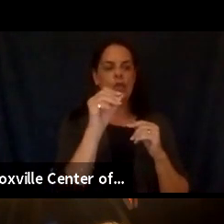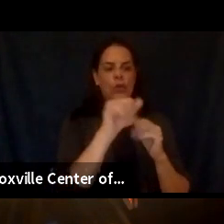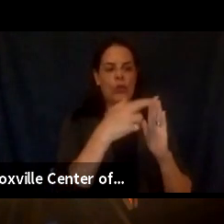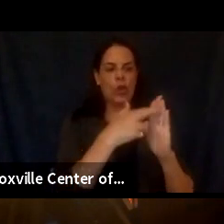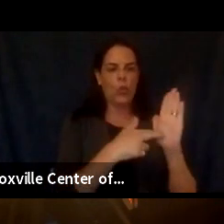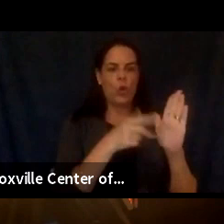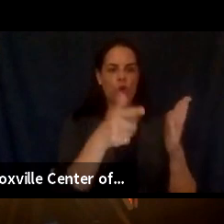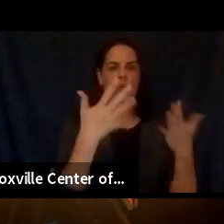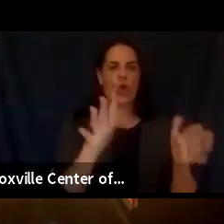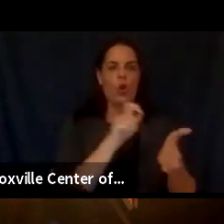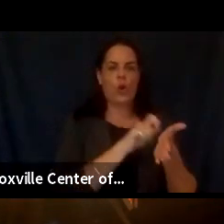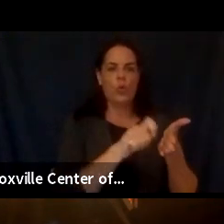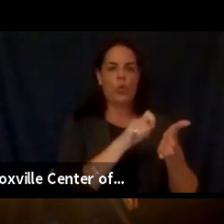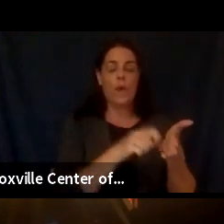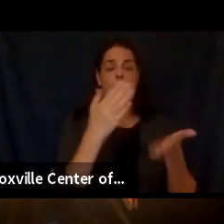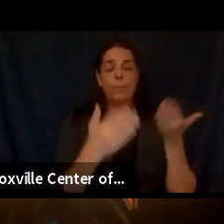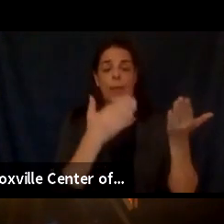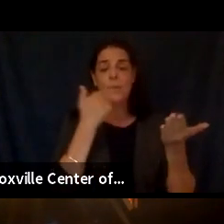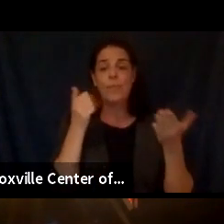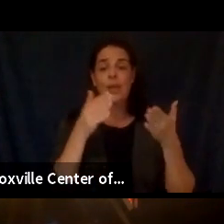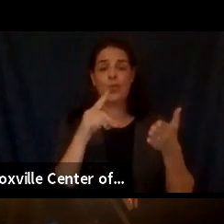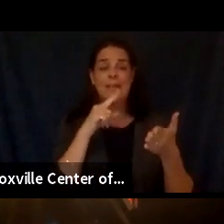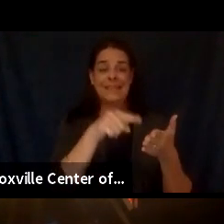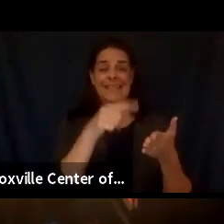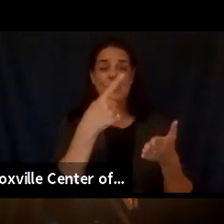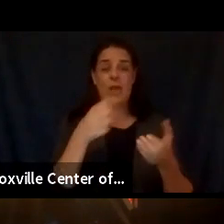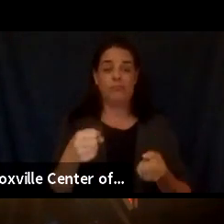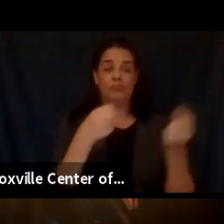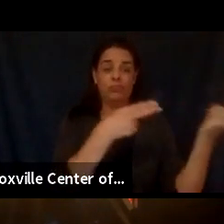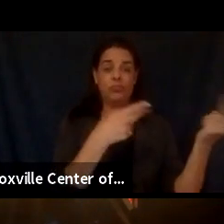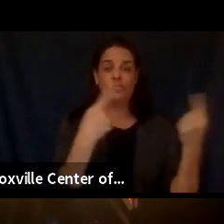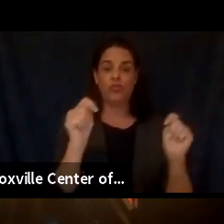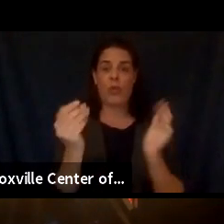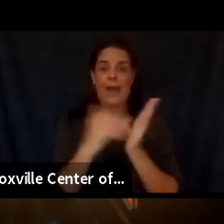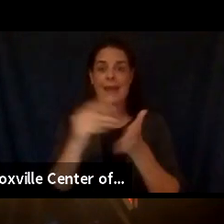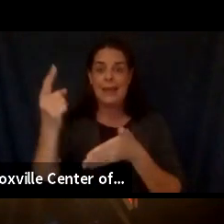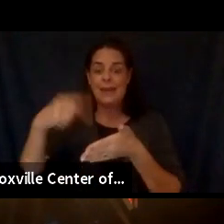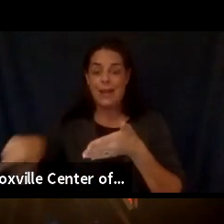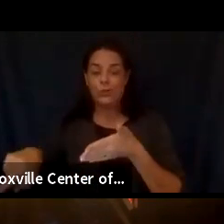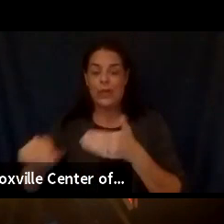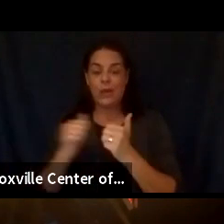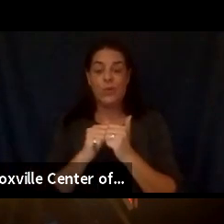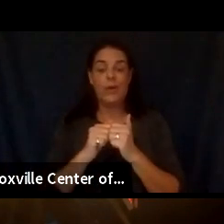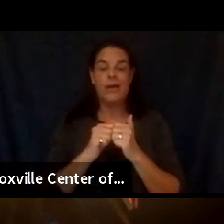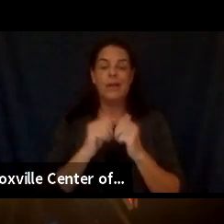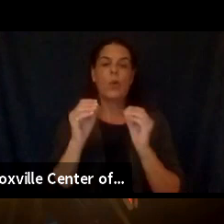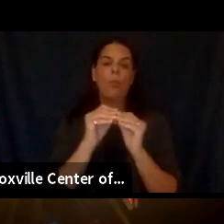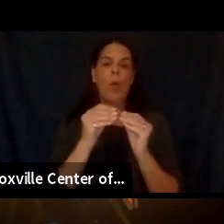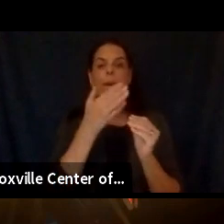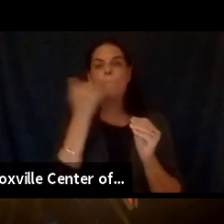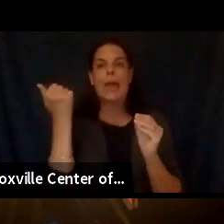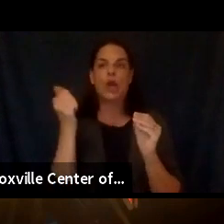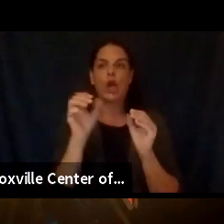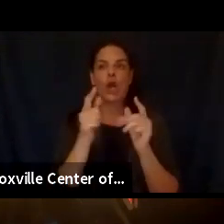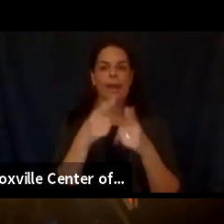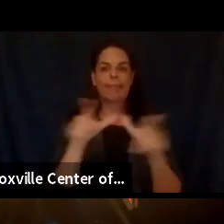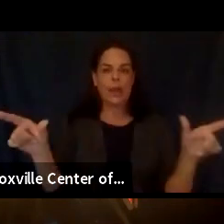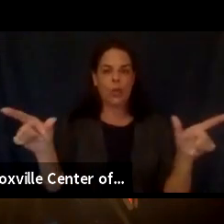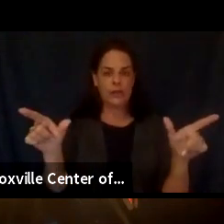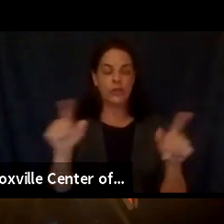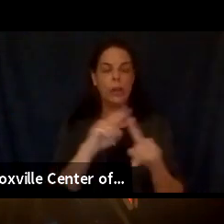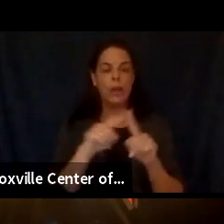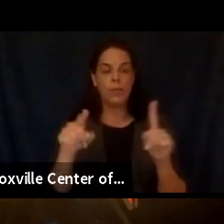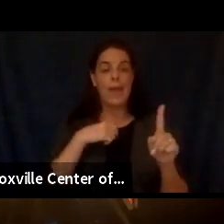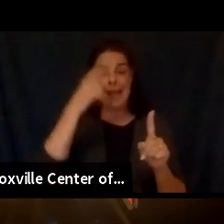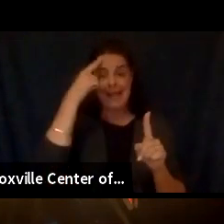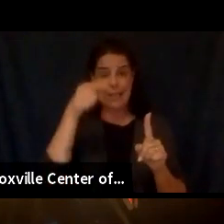and perhaps the best way to do it is to throw that one in the trash and try again next week with some cleaner language. But I think that what you have